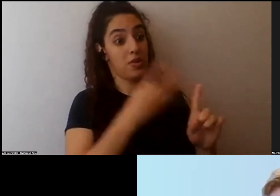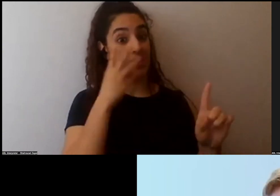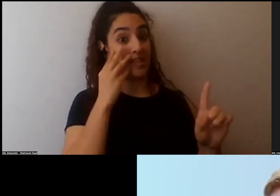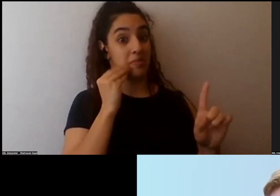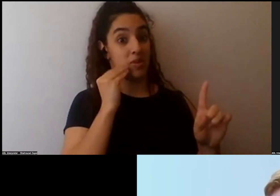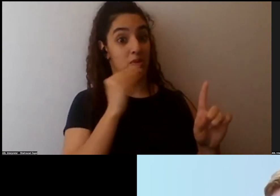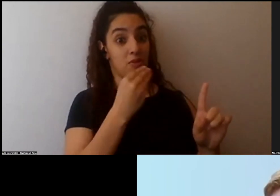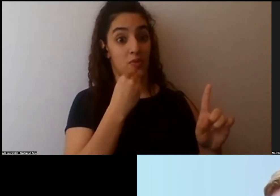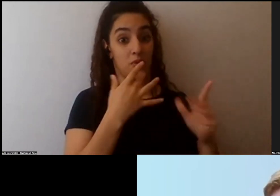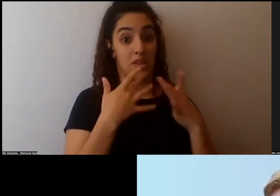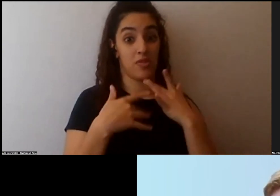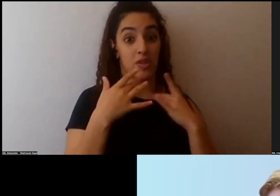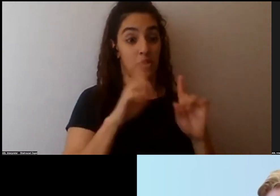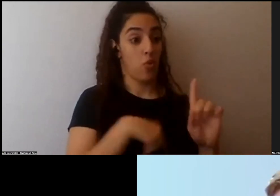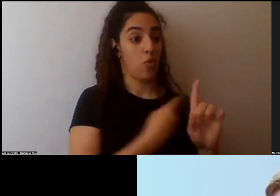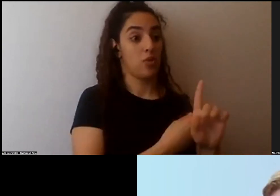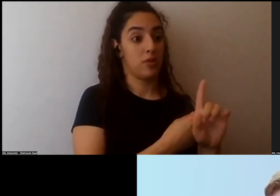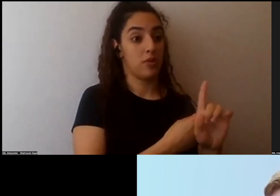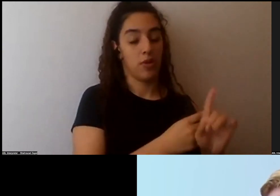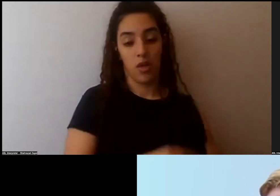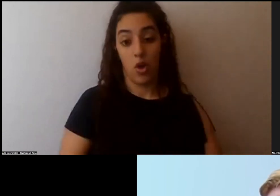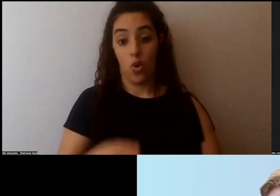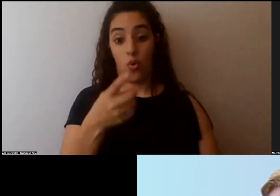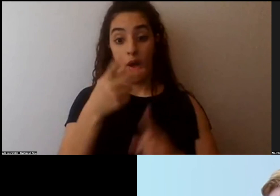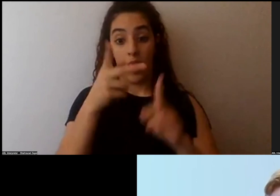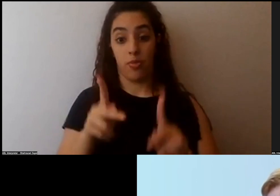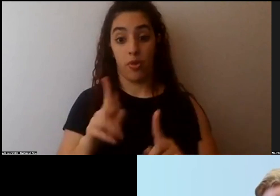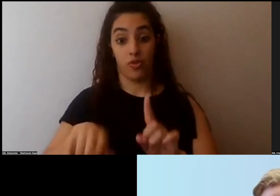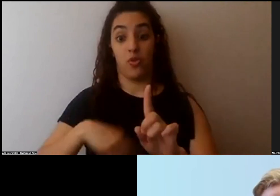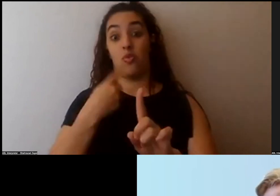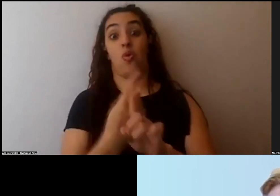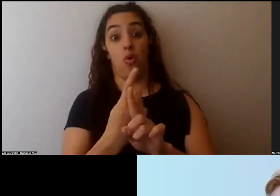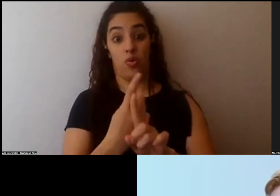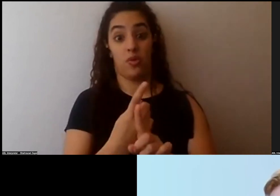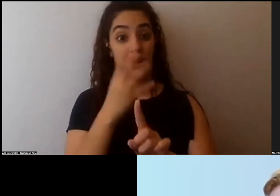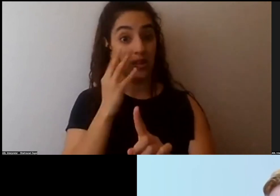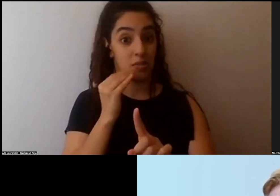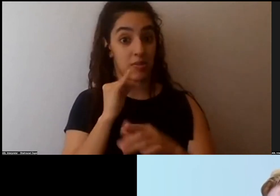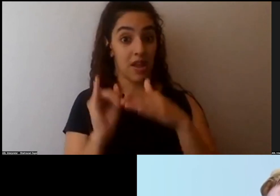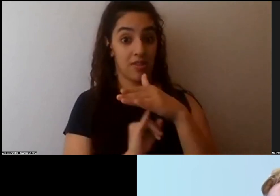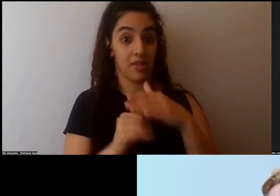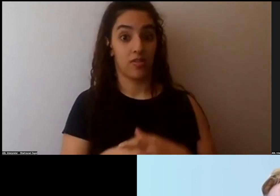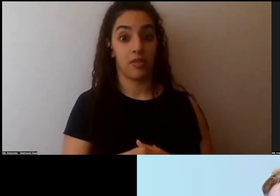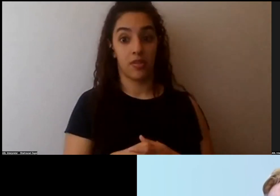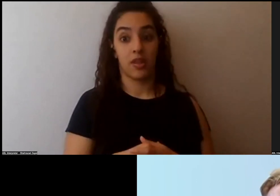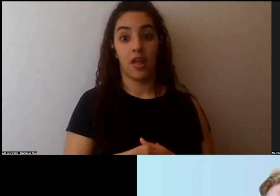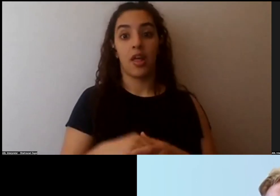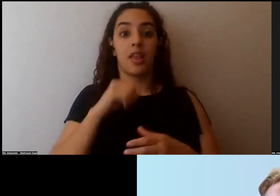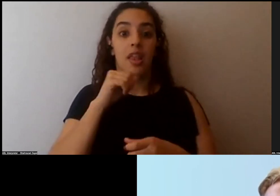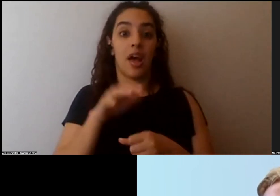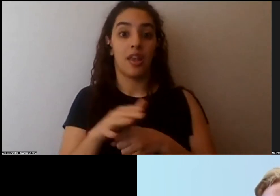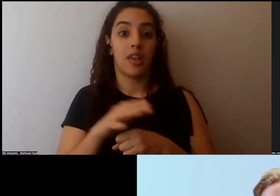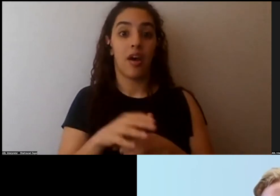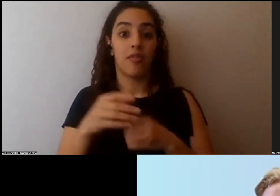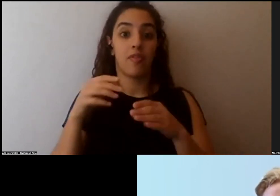Perhaps social isolation, perhaps a lack of accessibility to assistive devices. And we haven't even touched yet